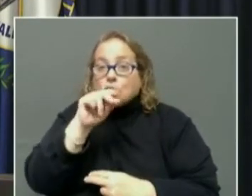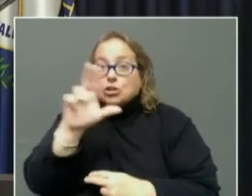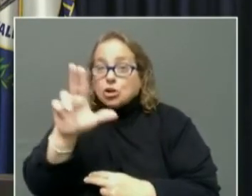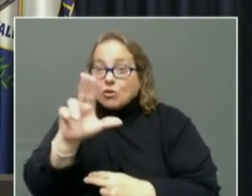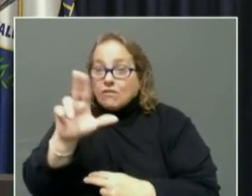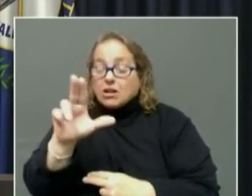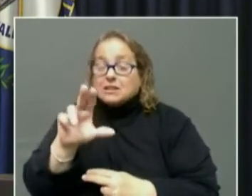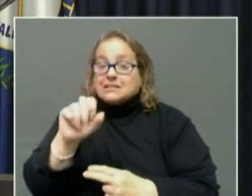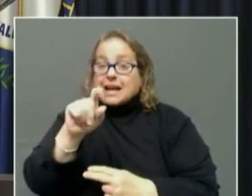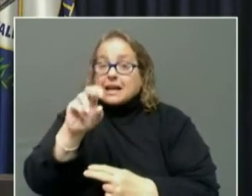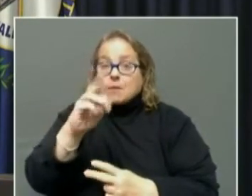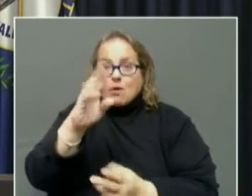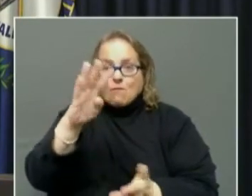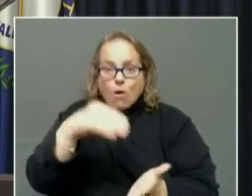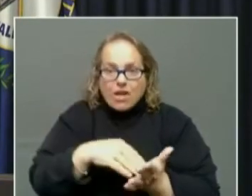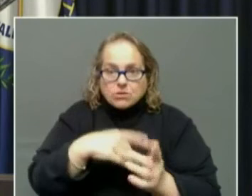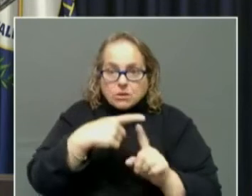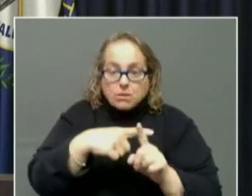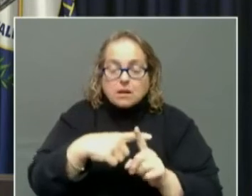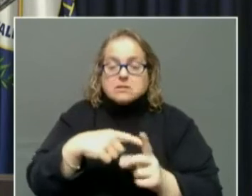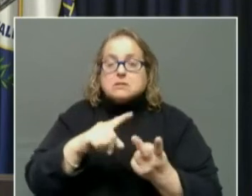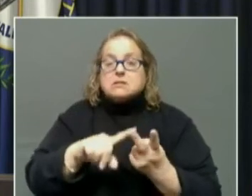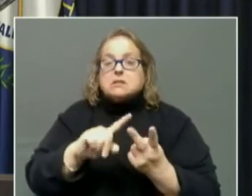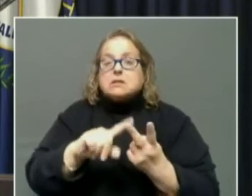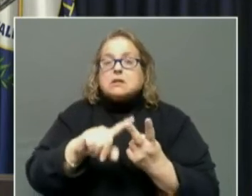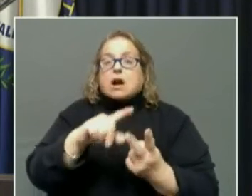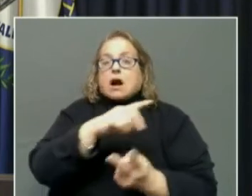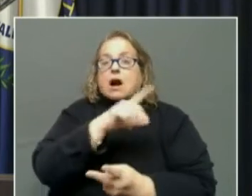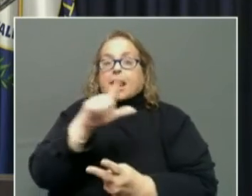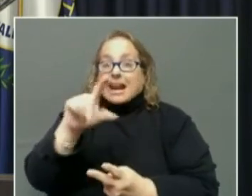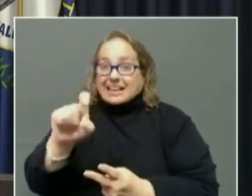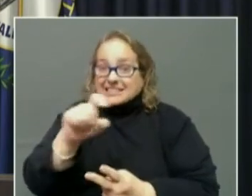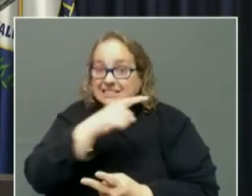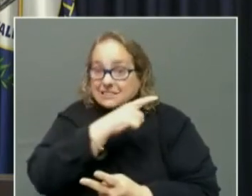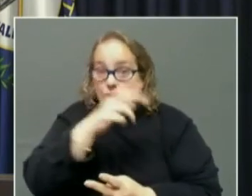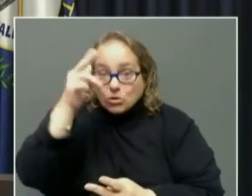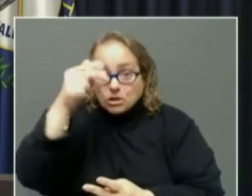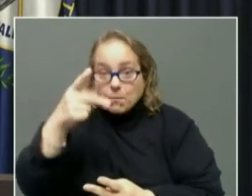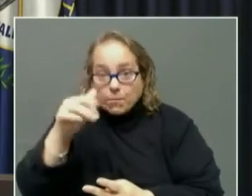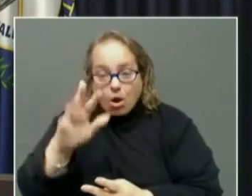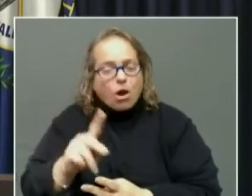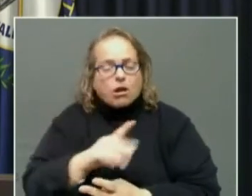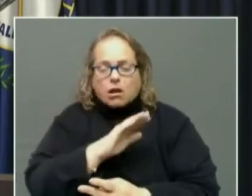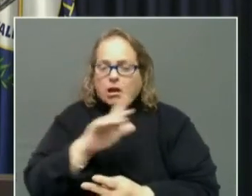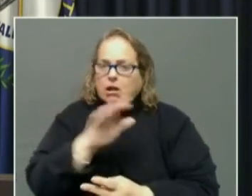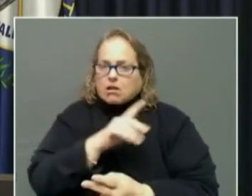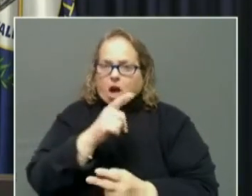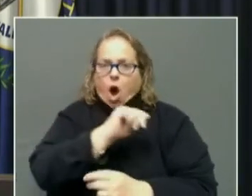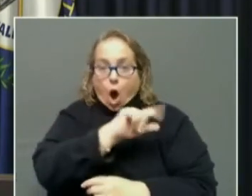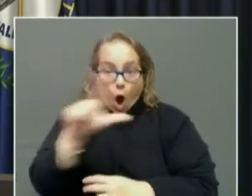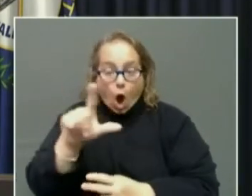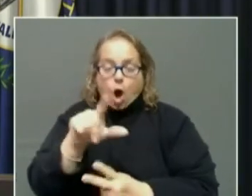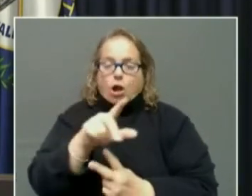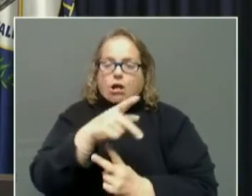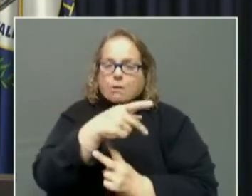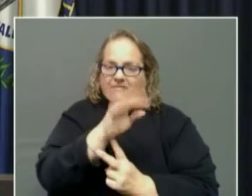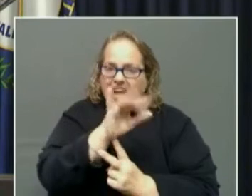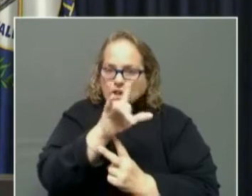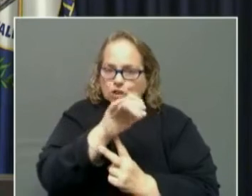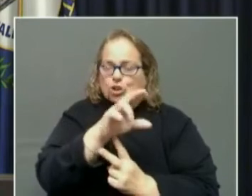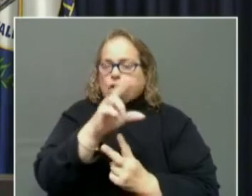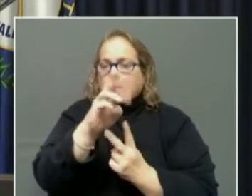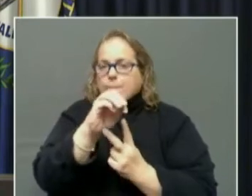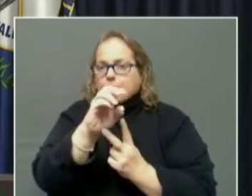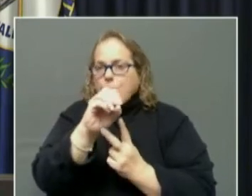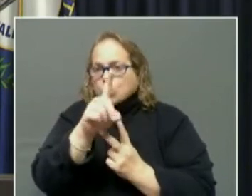Those are all Pfizer and Moderna. King's Daughter and their 2 locations in Ashland and Grayson in